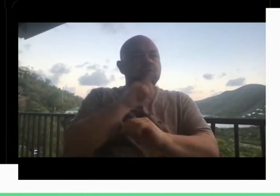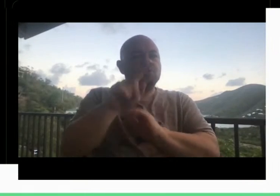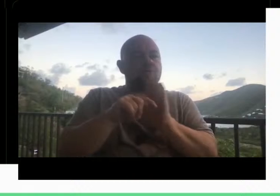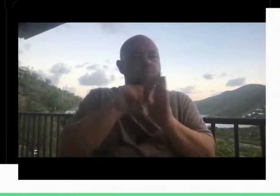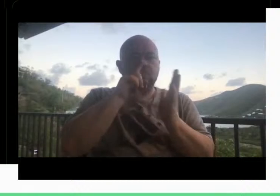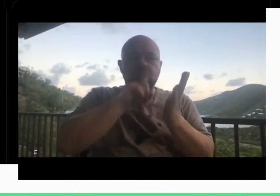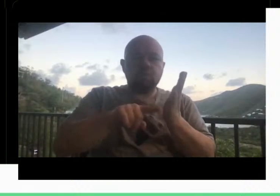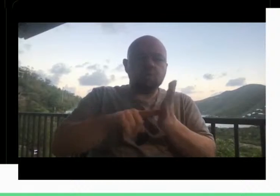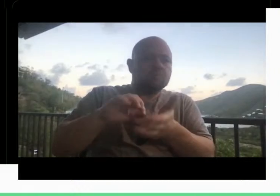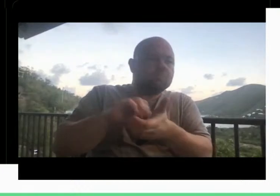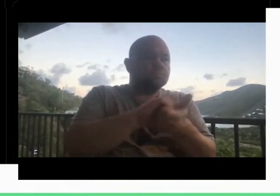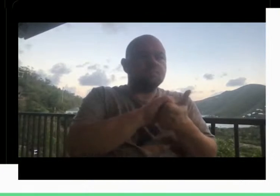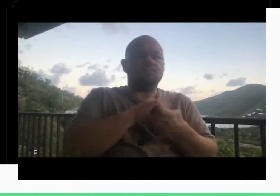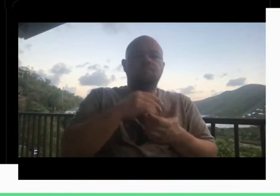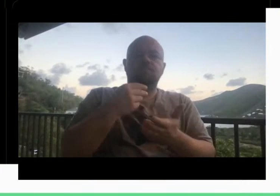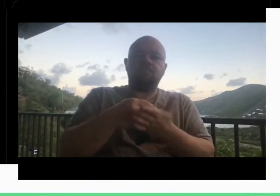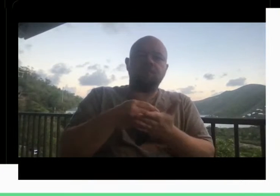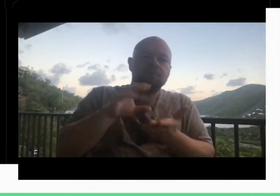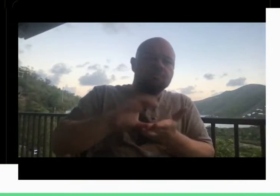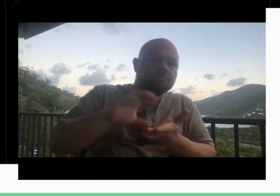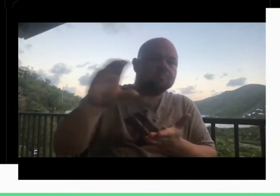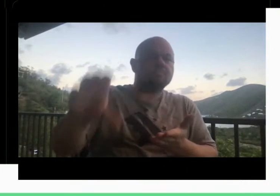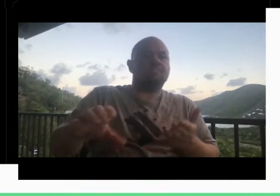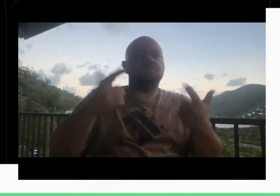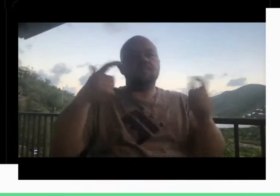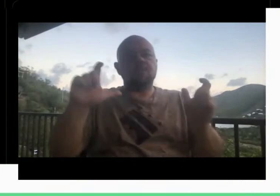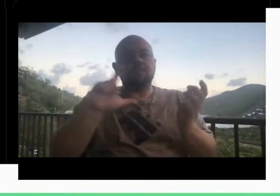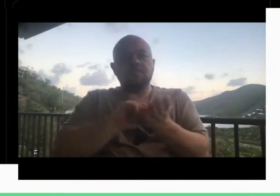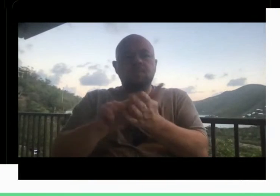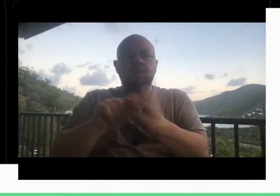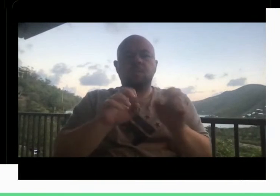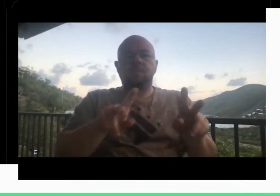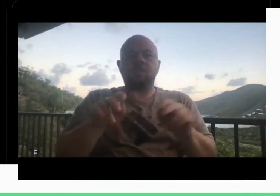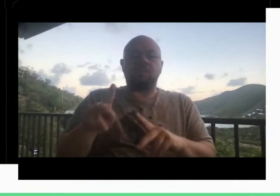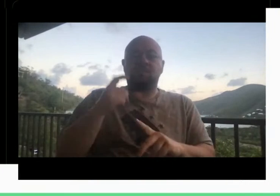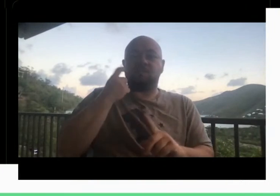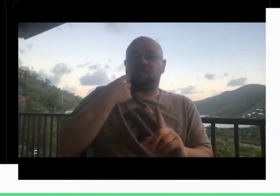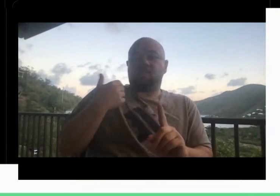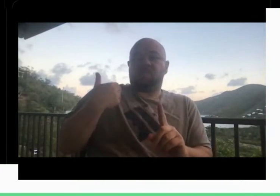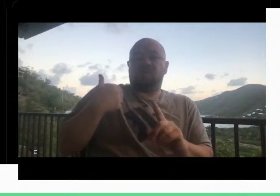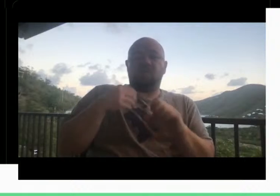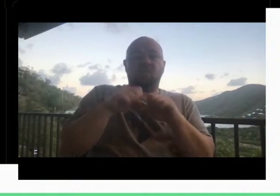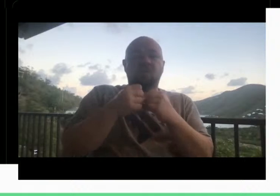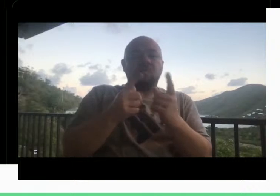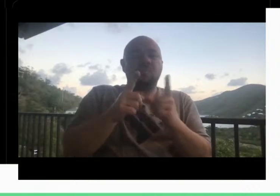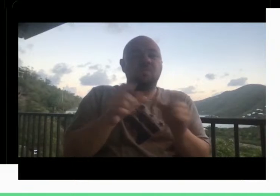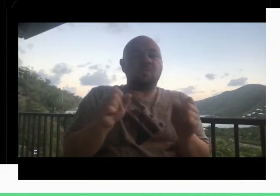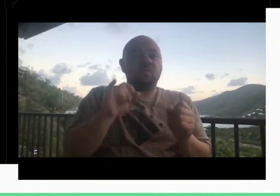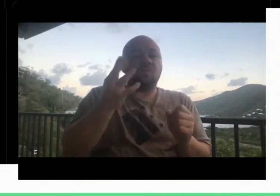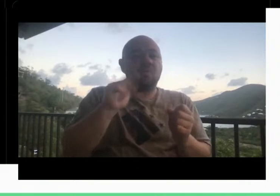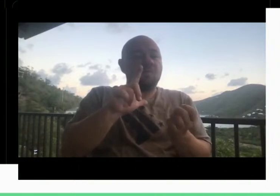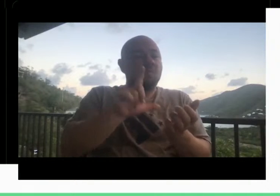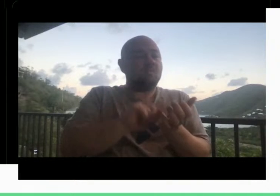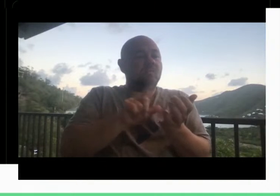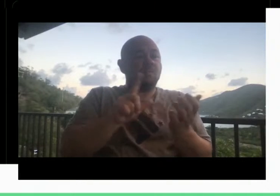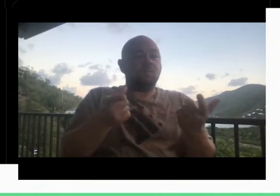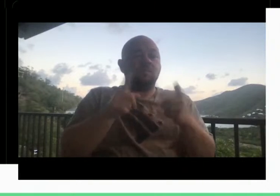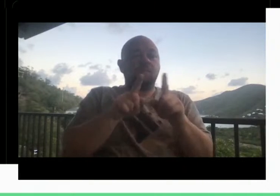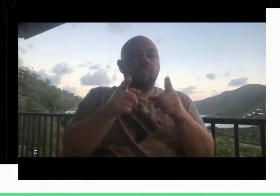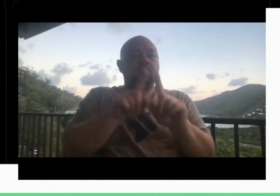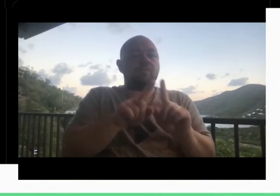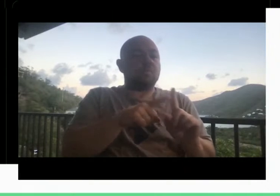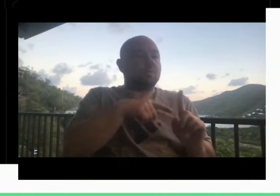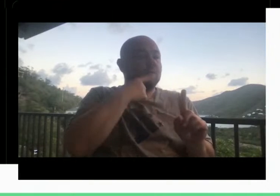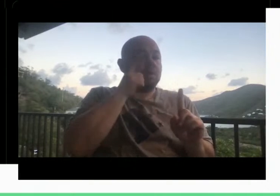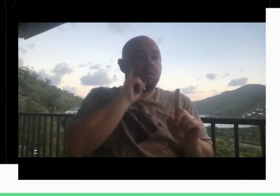time to get them long-term into research, to get them working on long-term publications, big grants, right? If we're